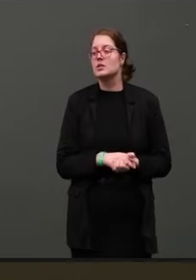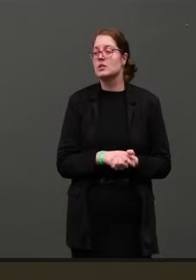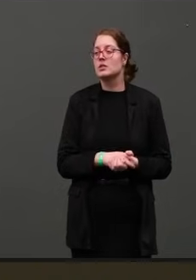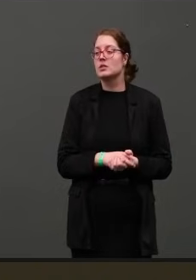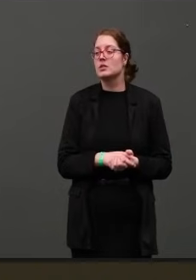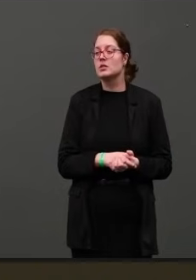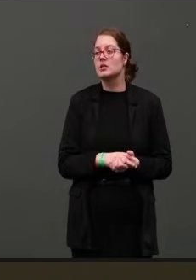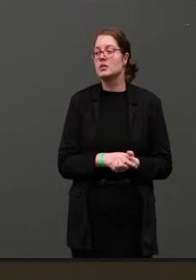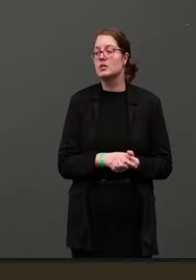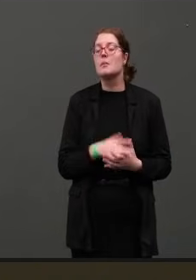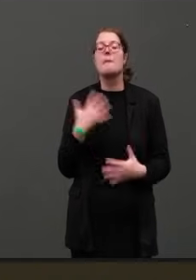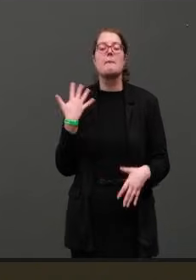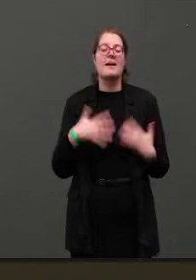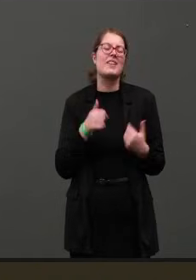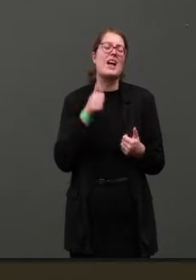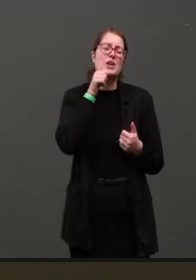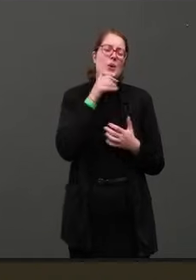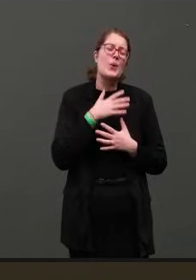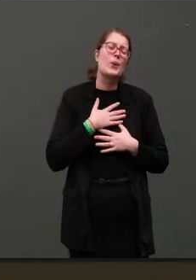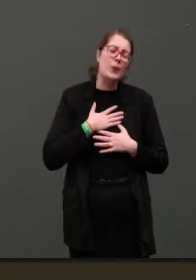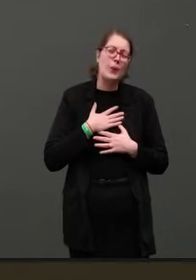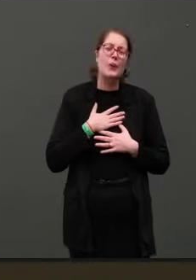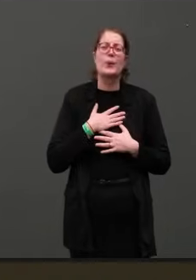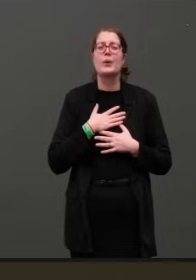know that. But again, it is worth it.